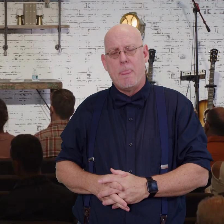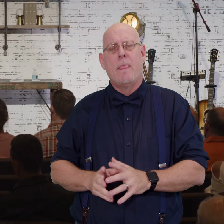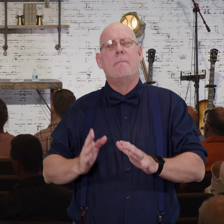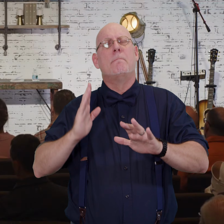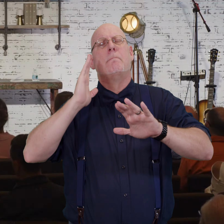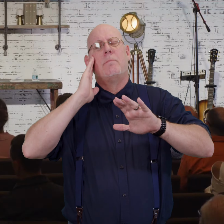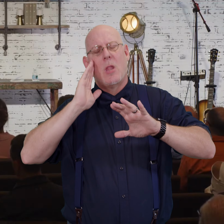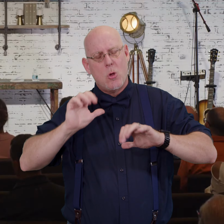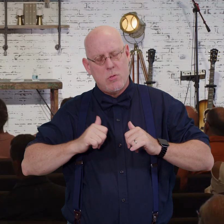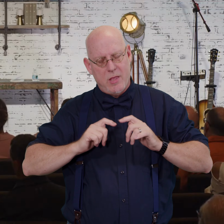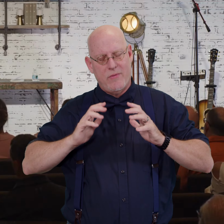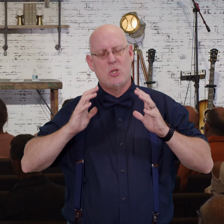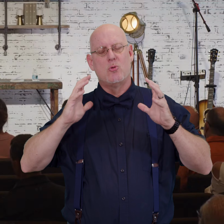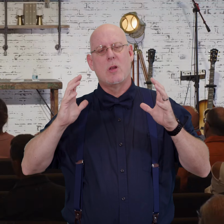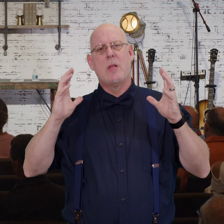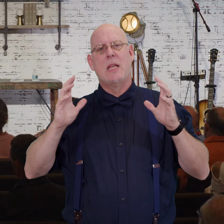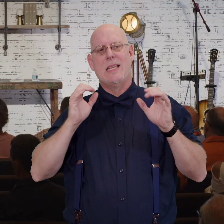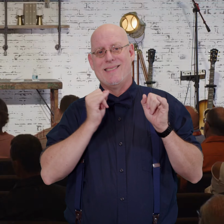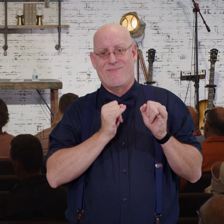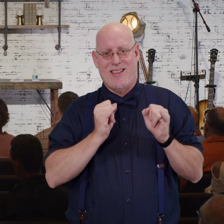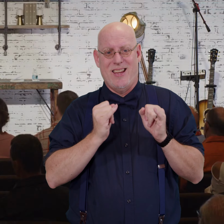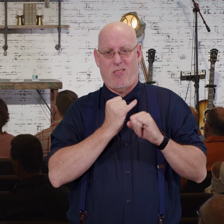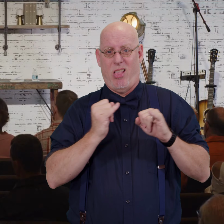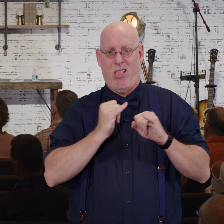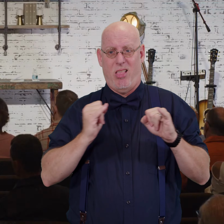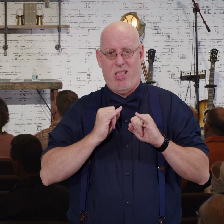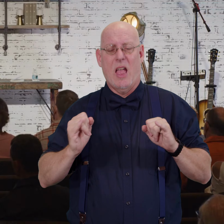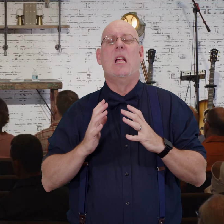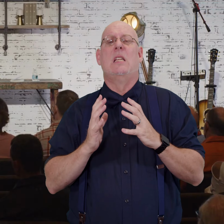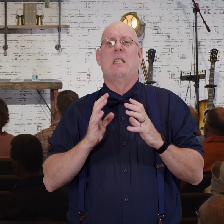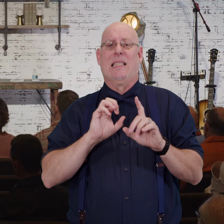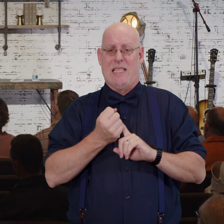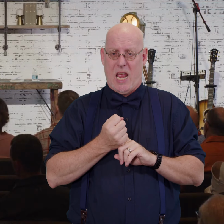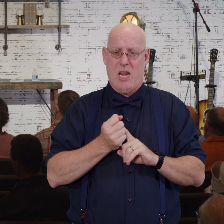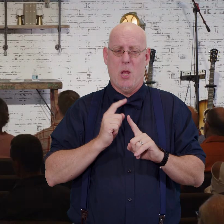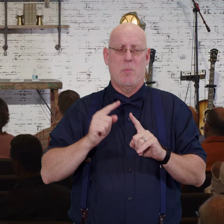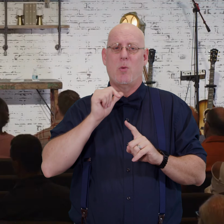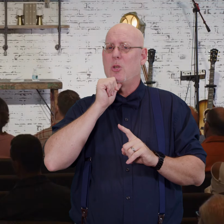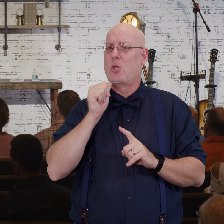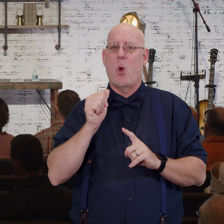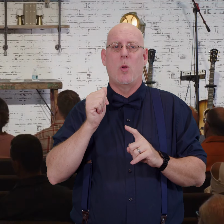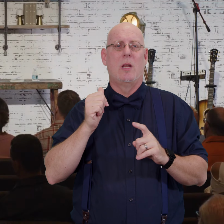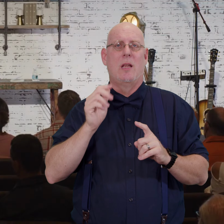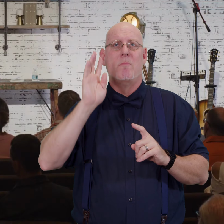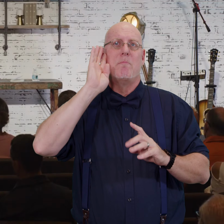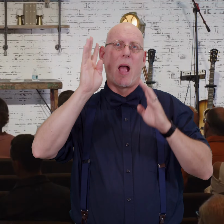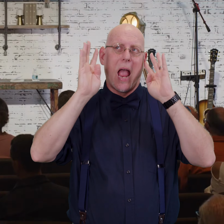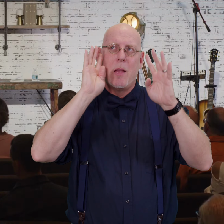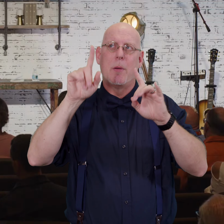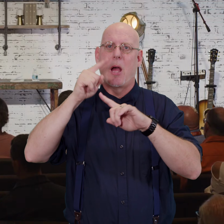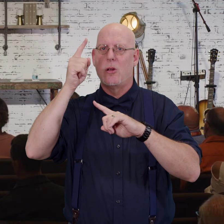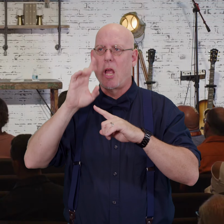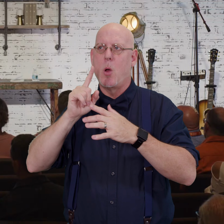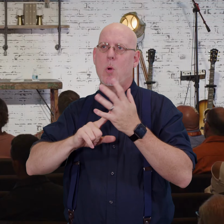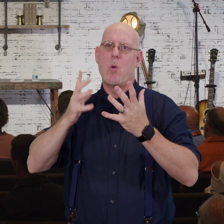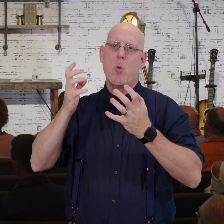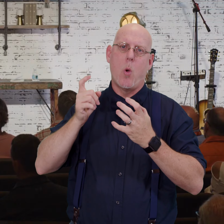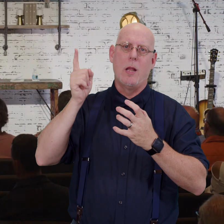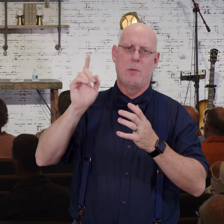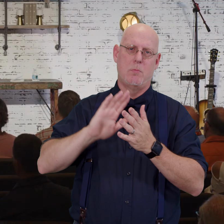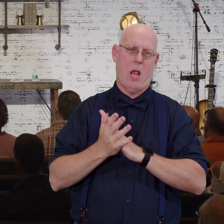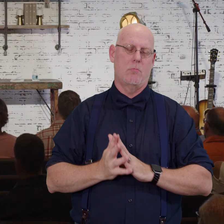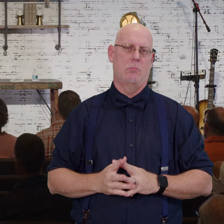look, I know we live in this incredibly individualistic society, but we don't get to make up about God what we want God